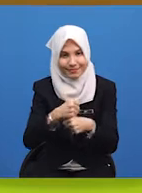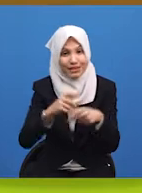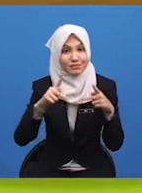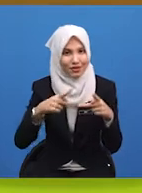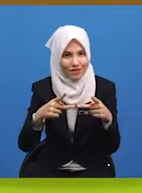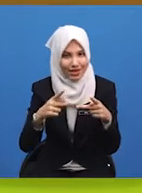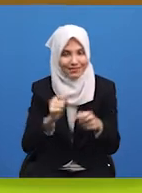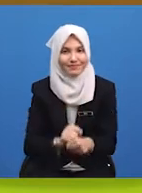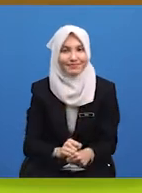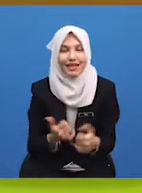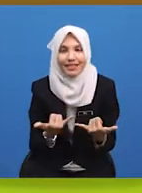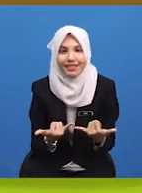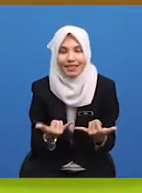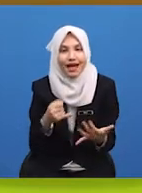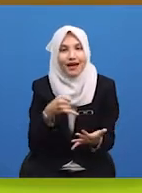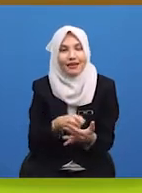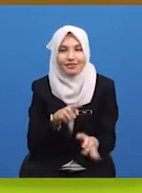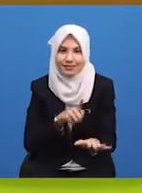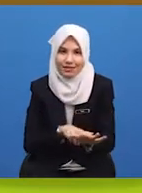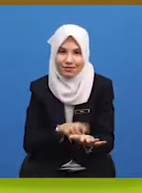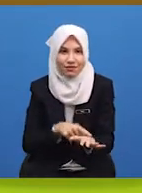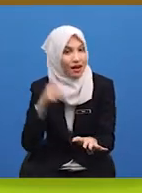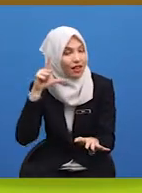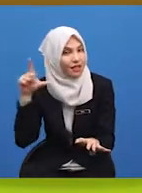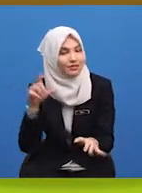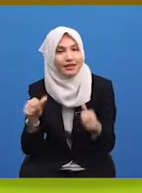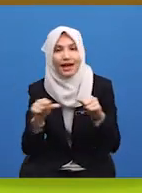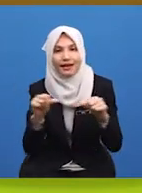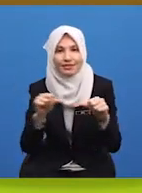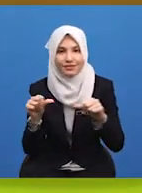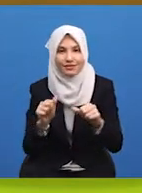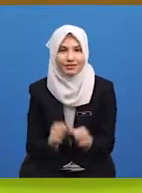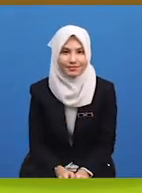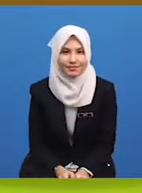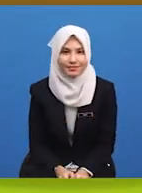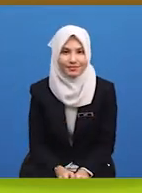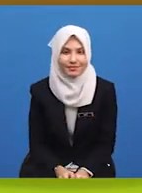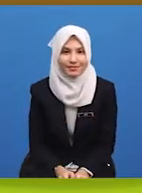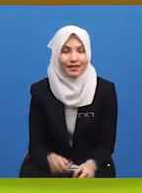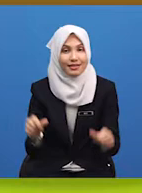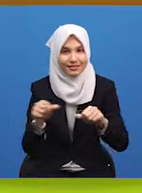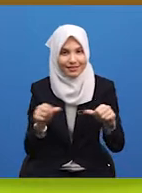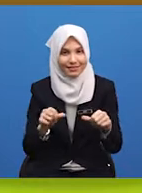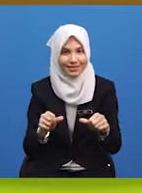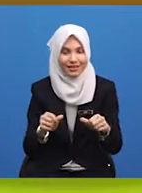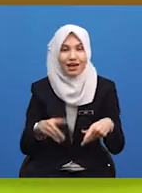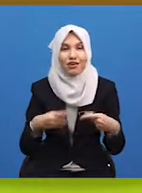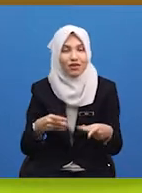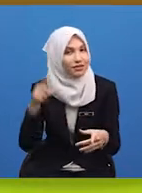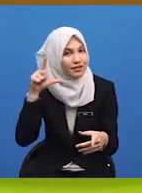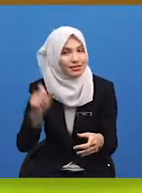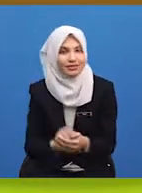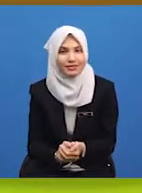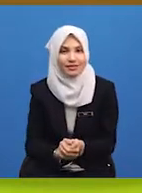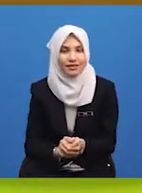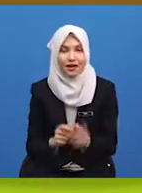Now, it's time for our listening activity. In this activity, you're going to listen